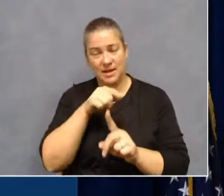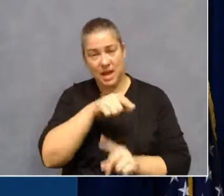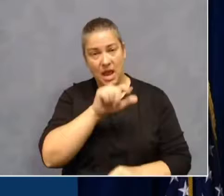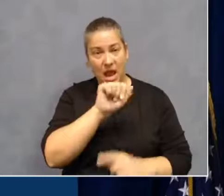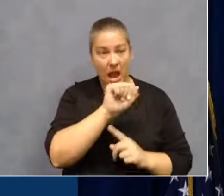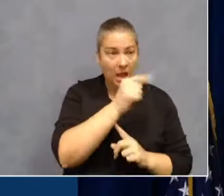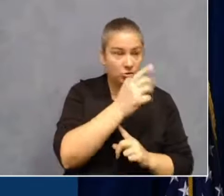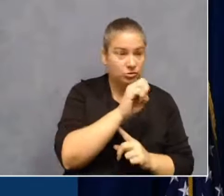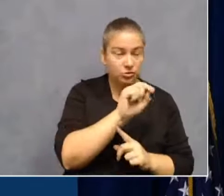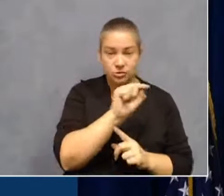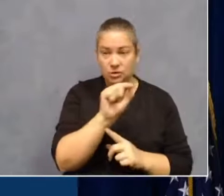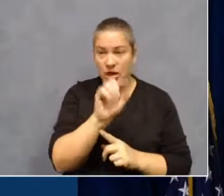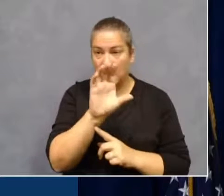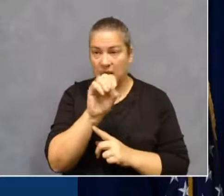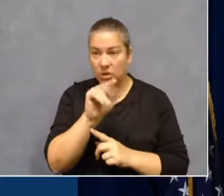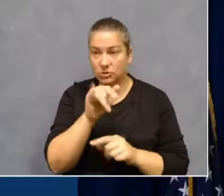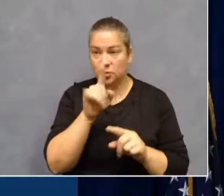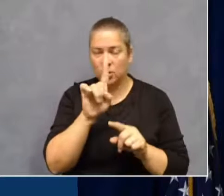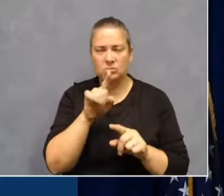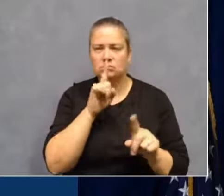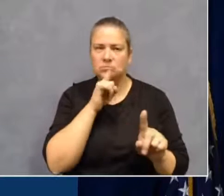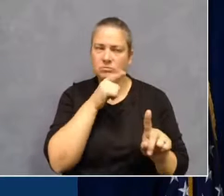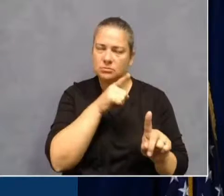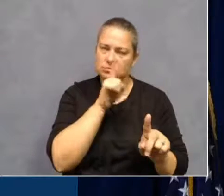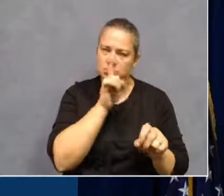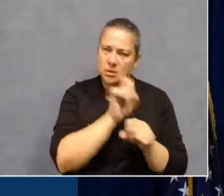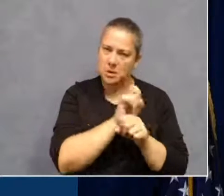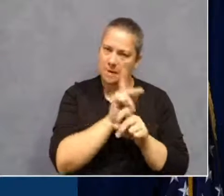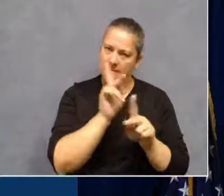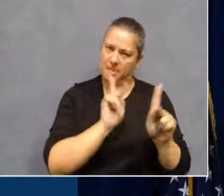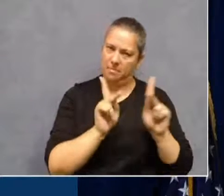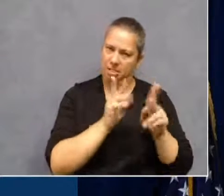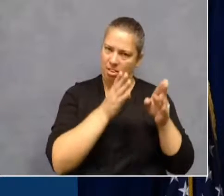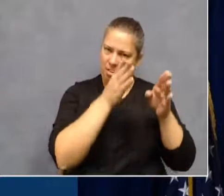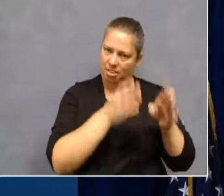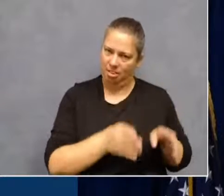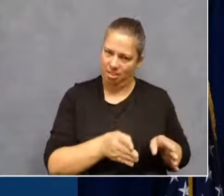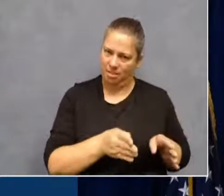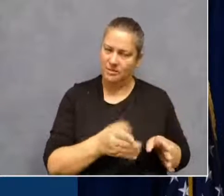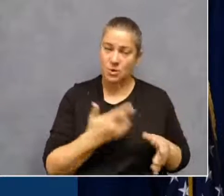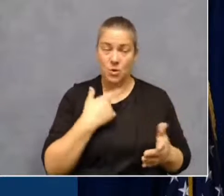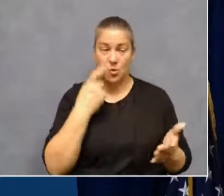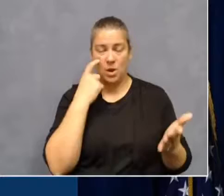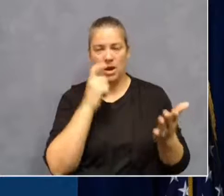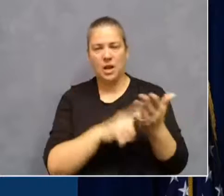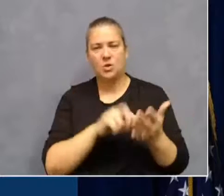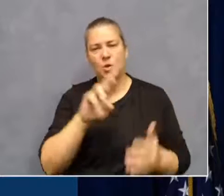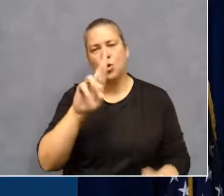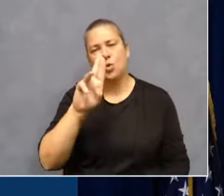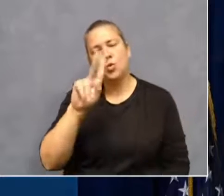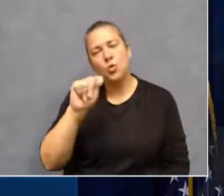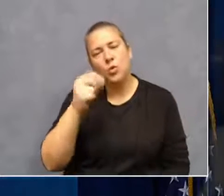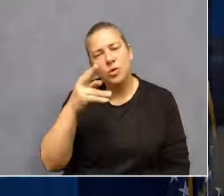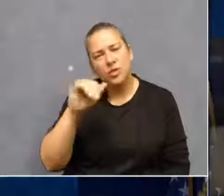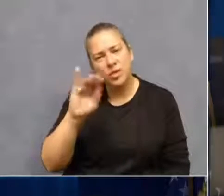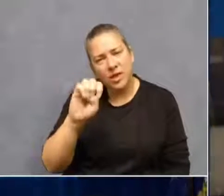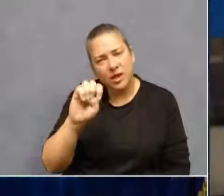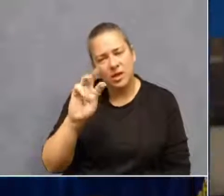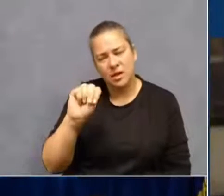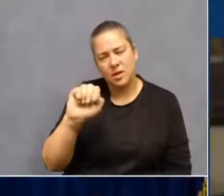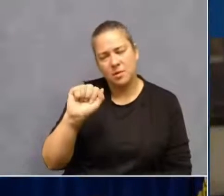people. So today, we're recognizing Ruthie Martinez, a beloved wife, mother,